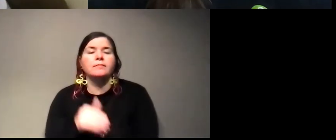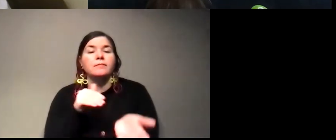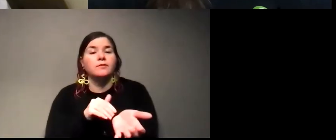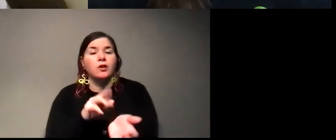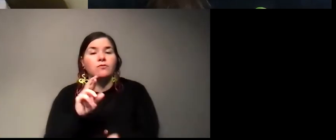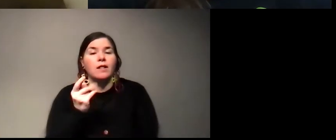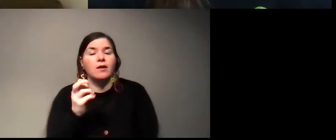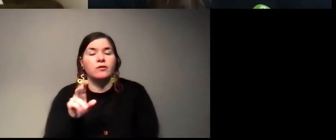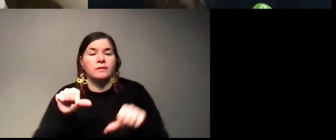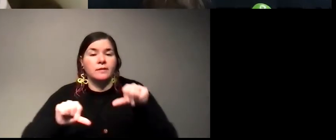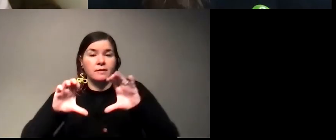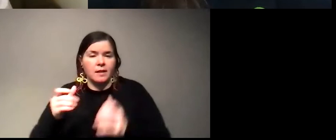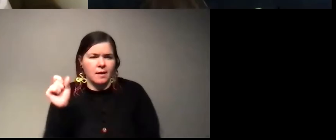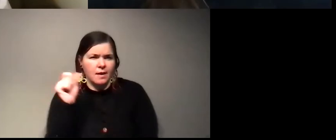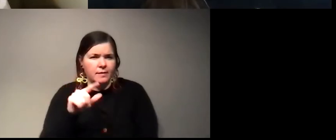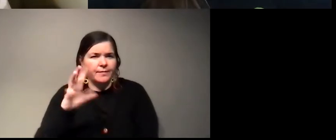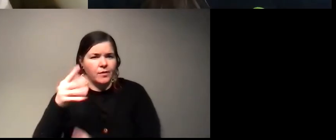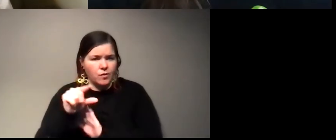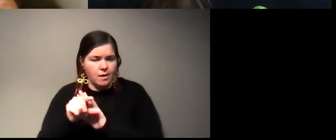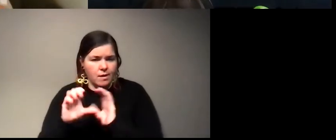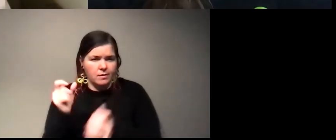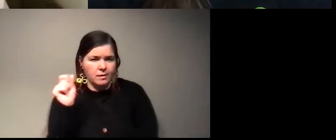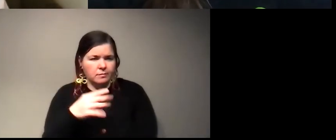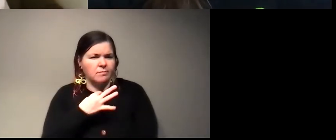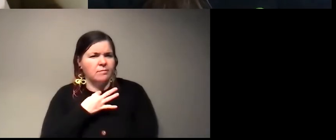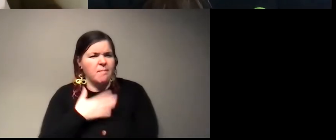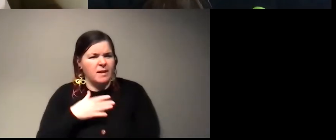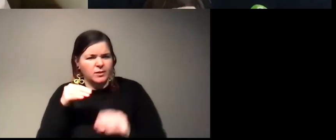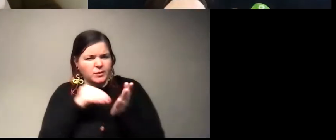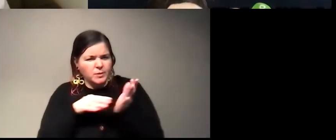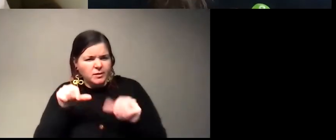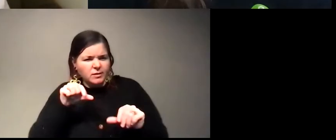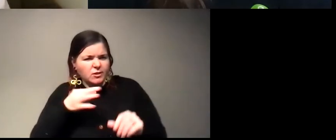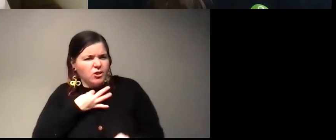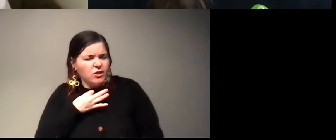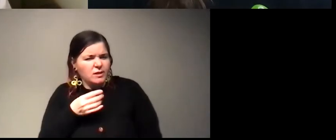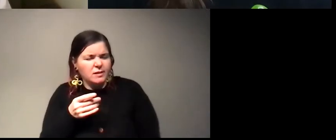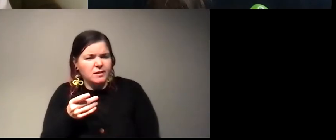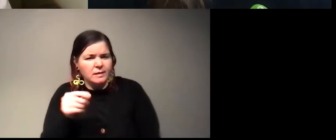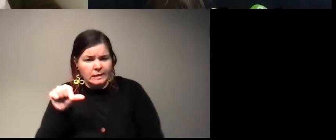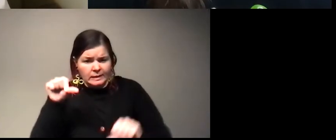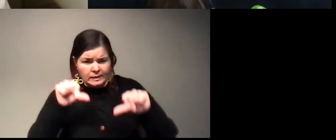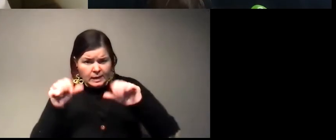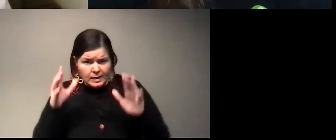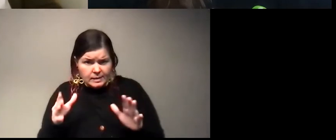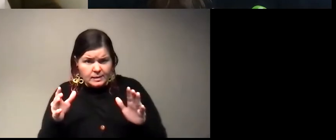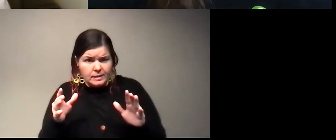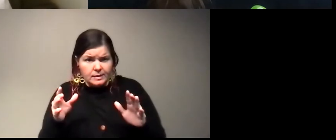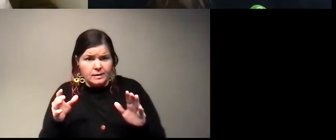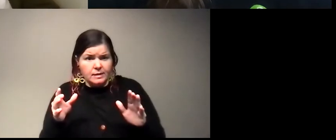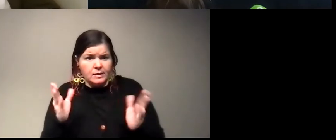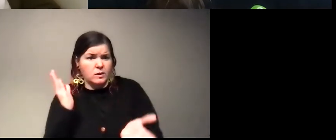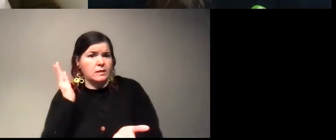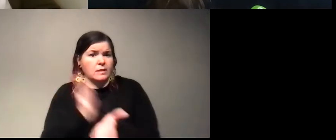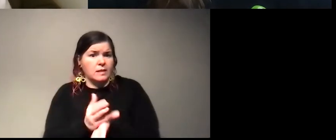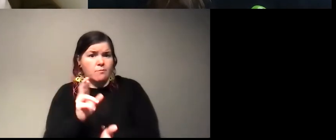Rylander's science class asked, this is a 5th grade class, my students were curious if there was a way that scientists could stop ricin from